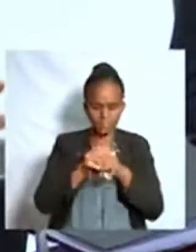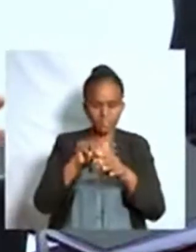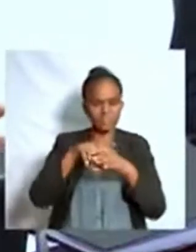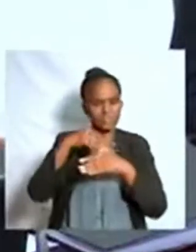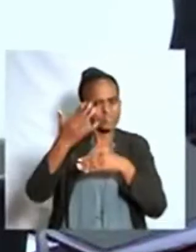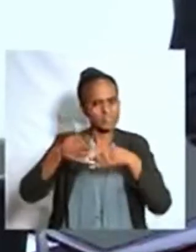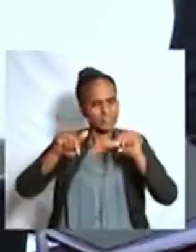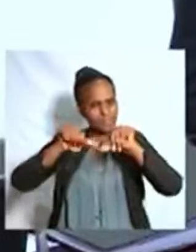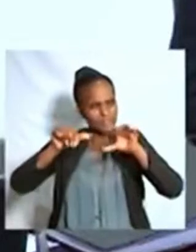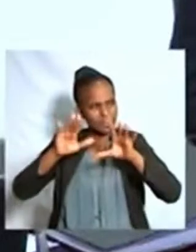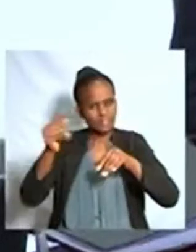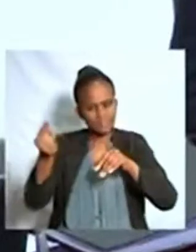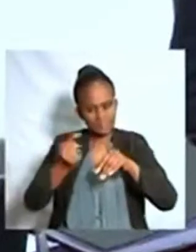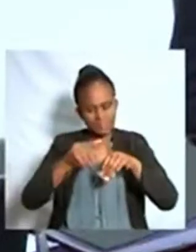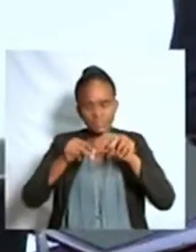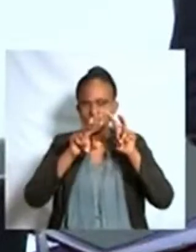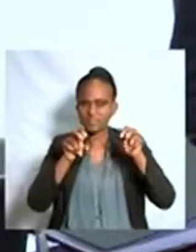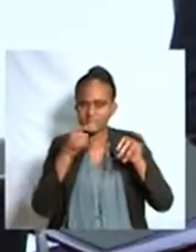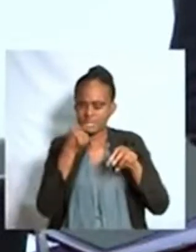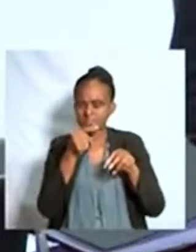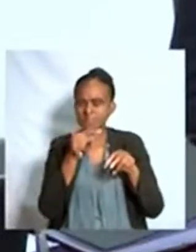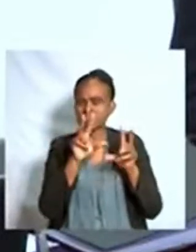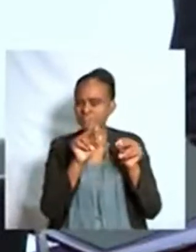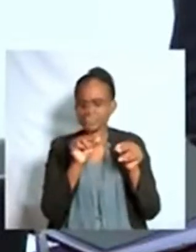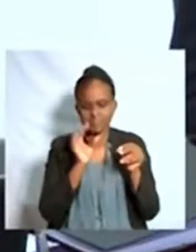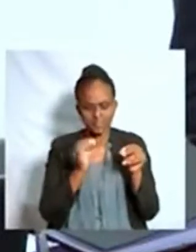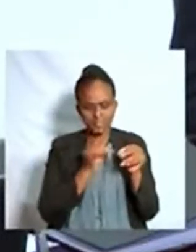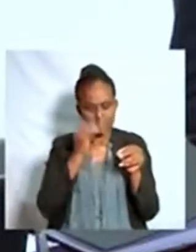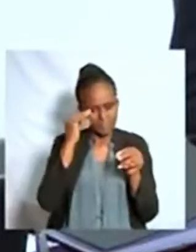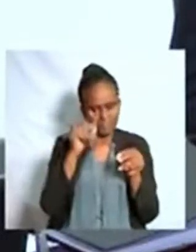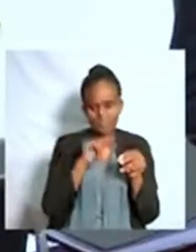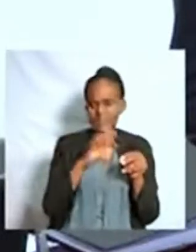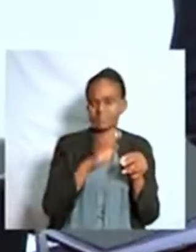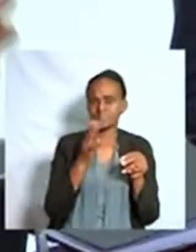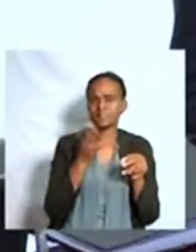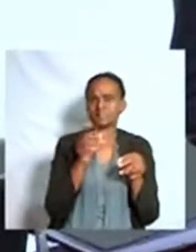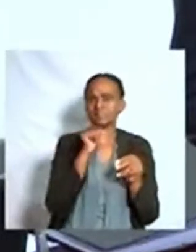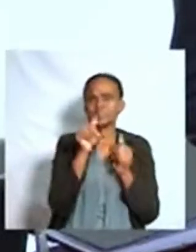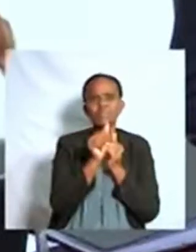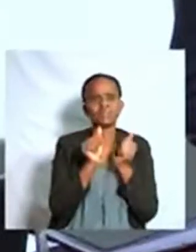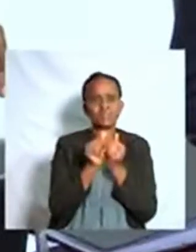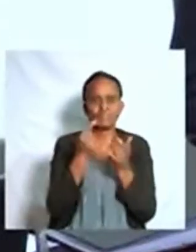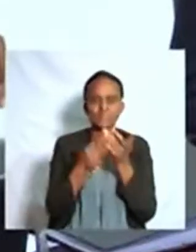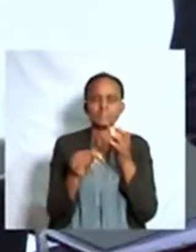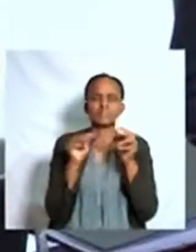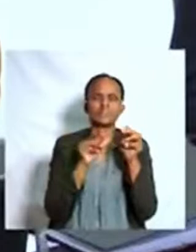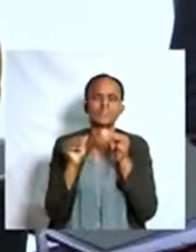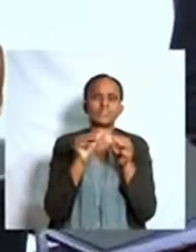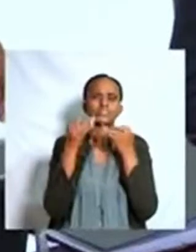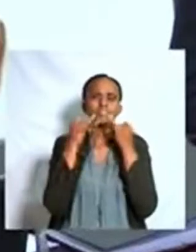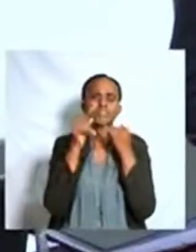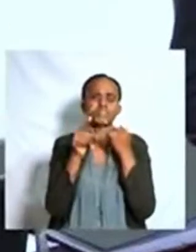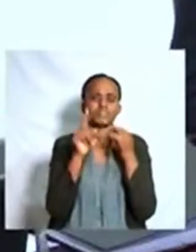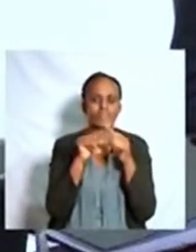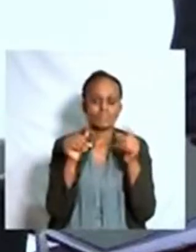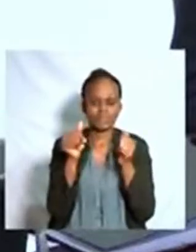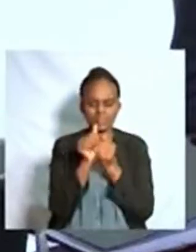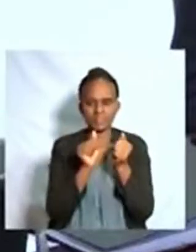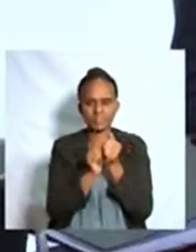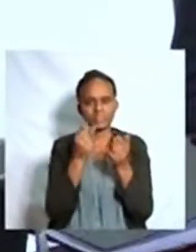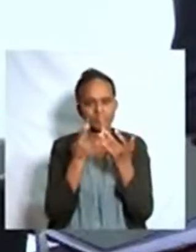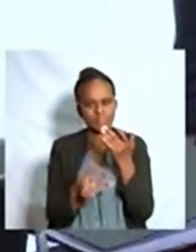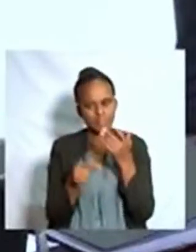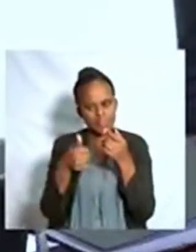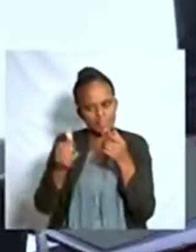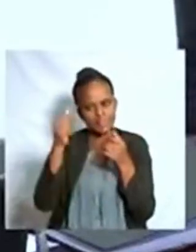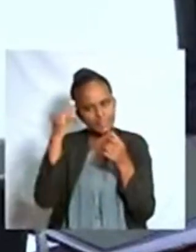come, they will check. They will say, no, our officer was not comfortable. It's not about what the management is telling you, but it's about